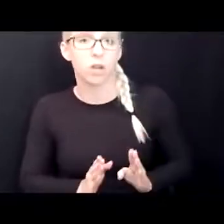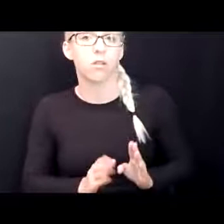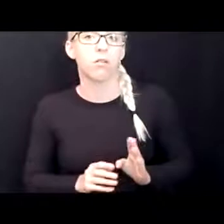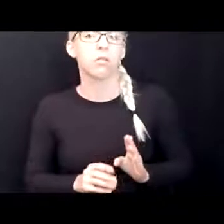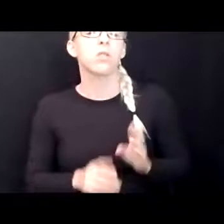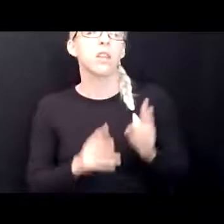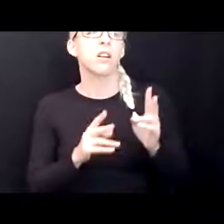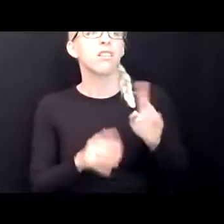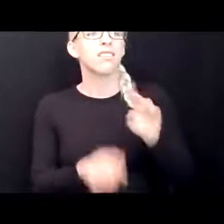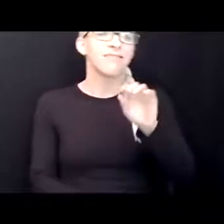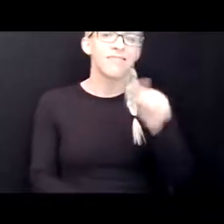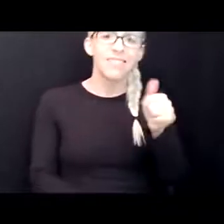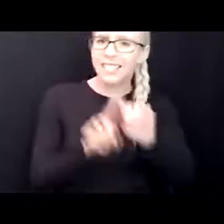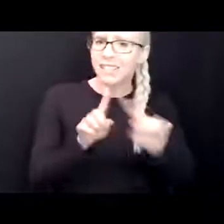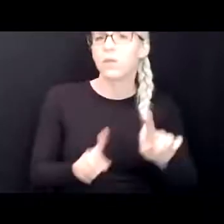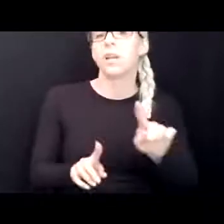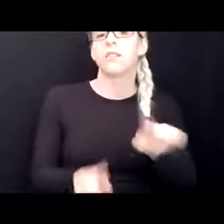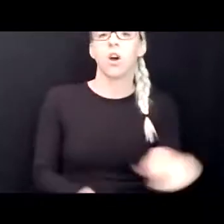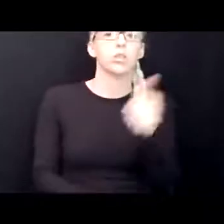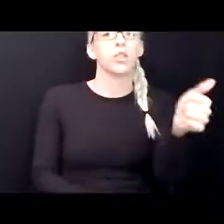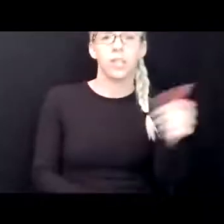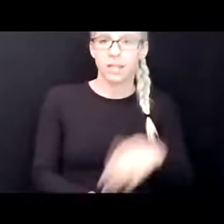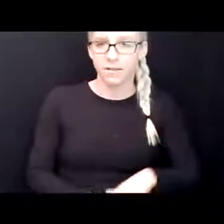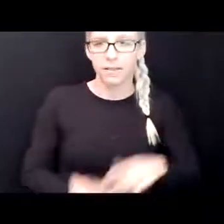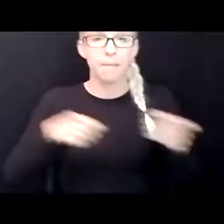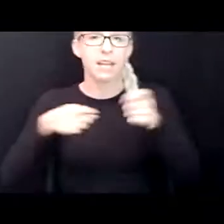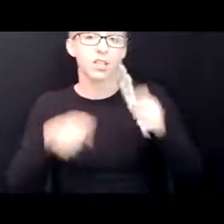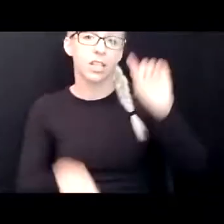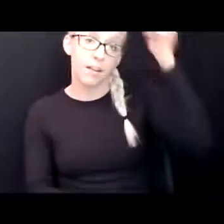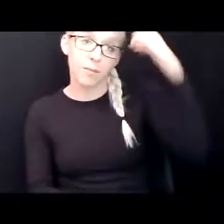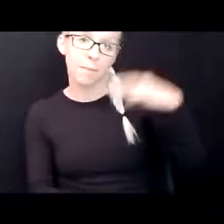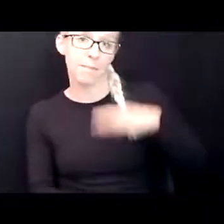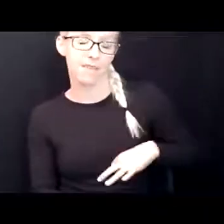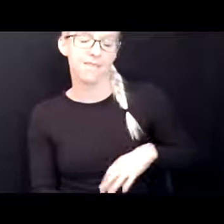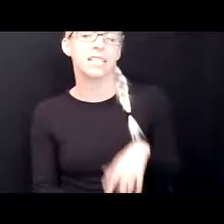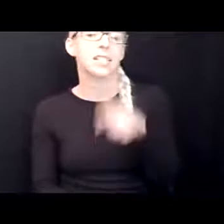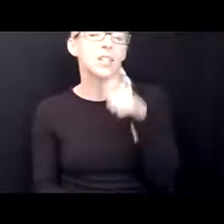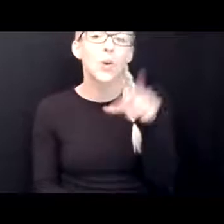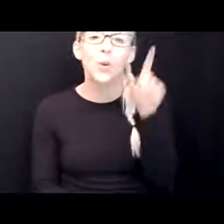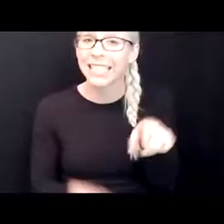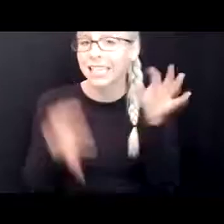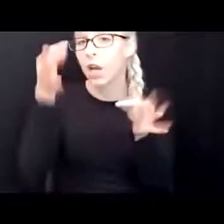with financial decision-making, managing government benefits that don't need a court intervention.